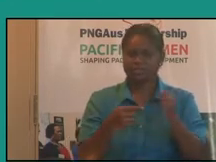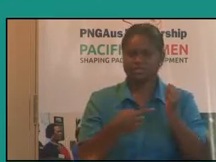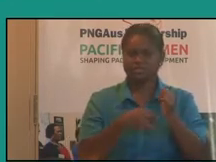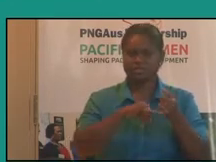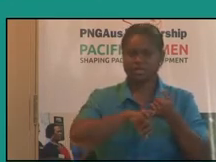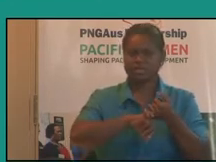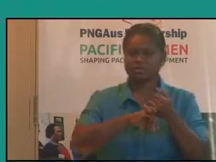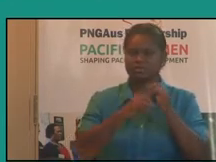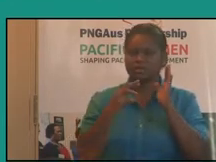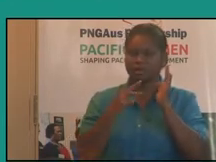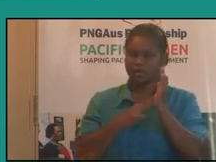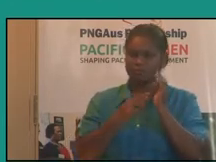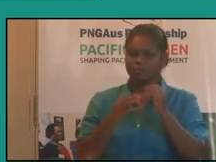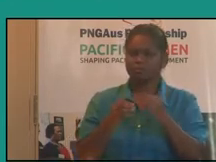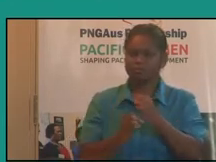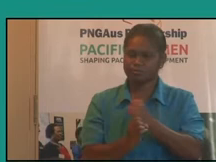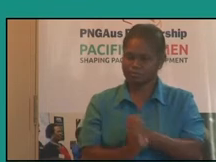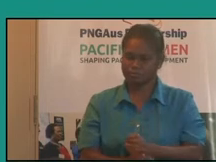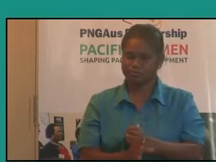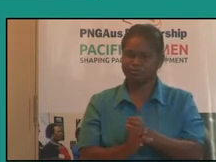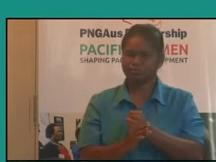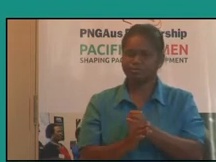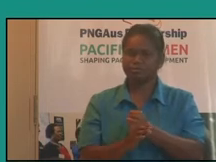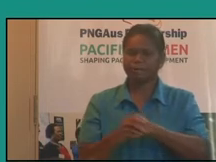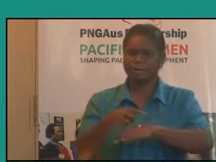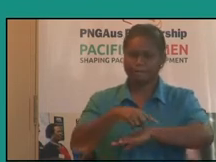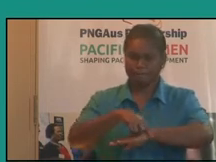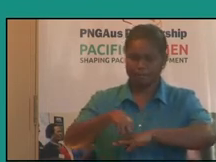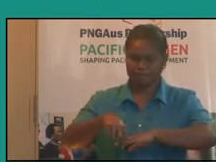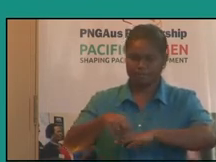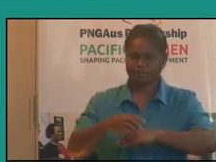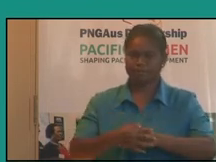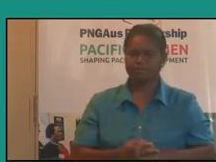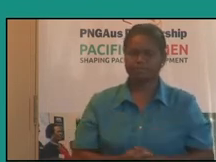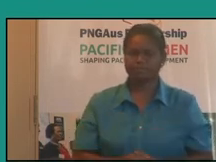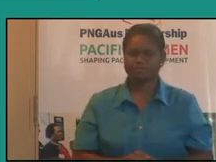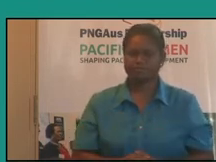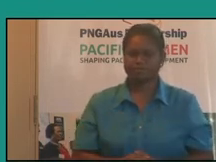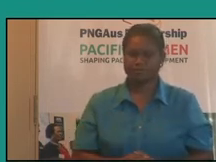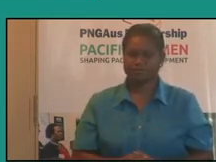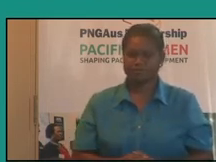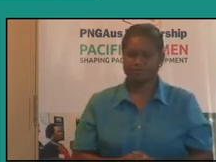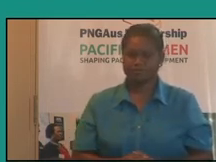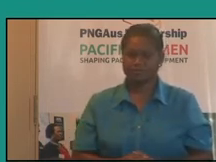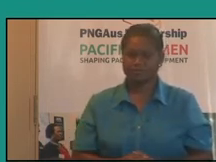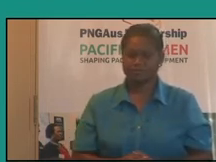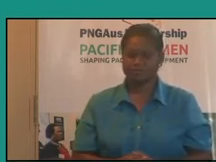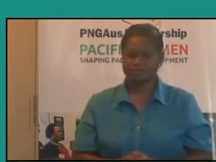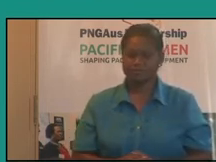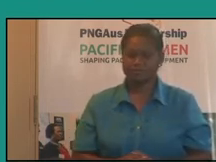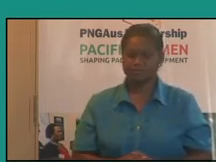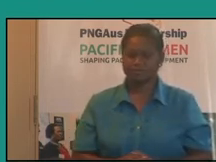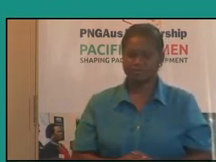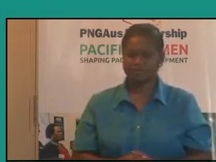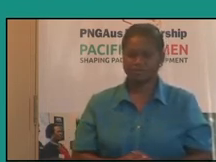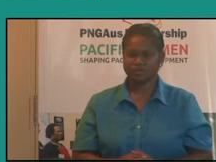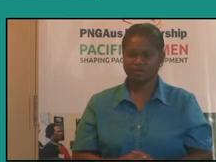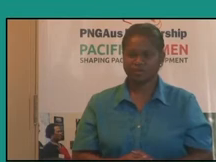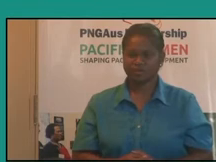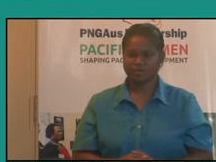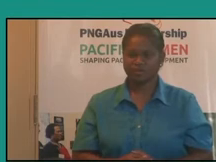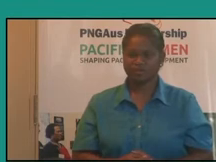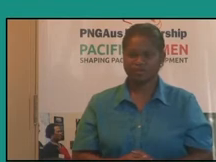into government's priority is really the political will actually came from the